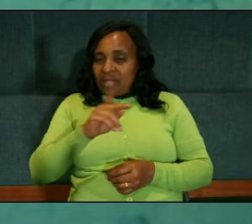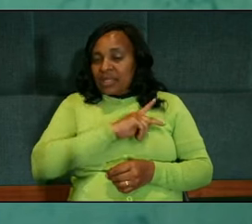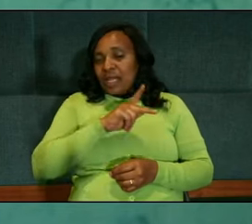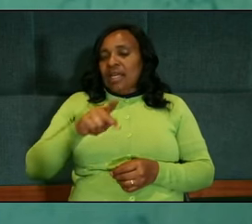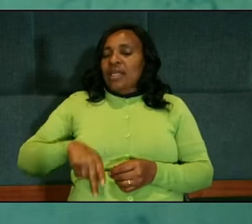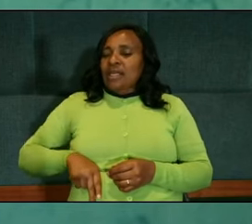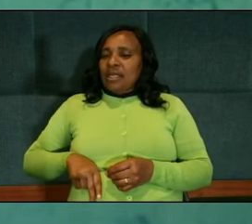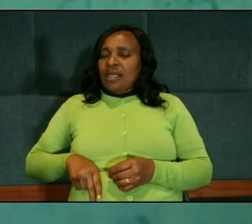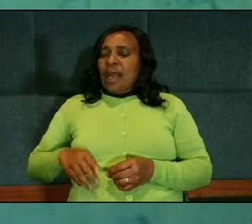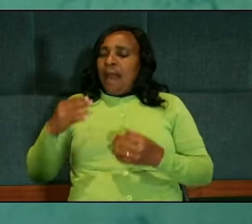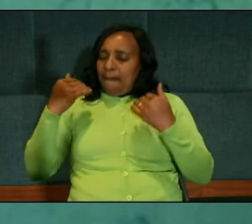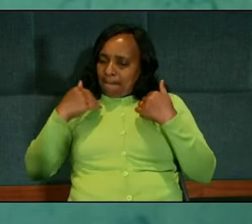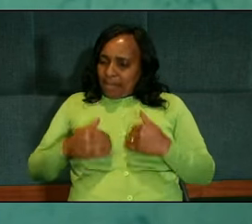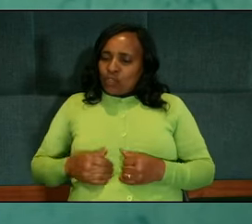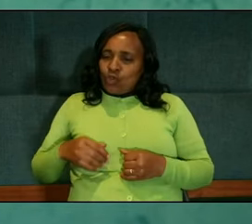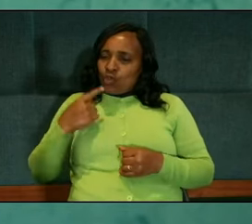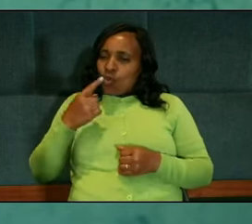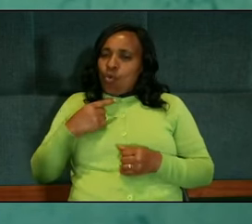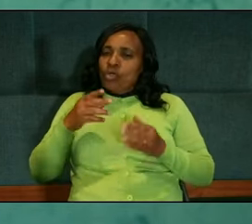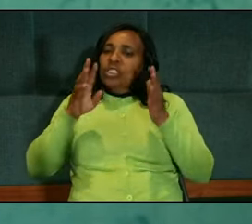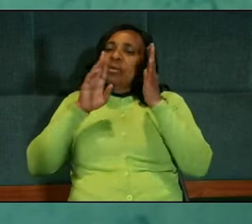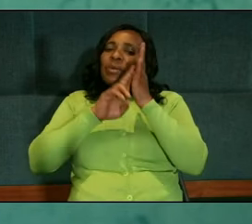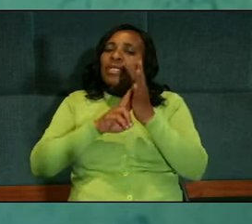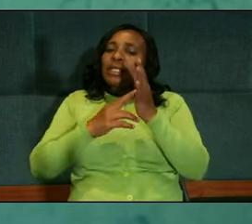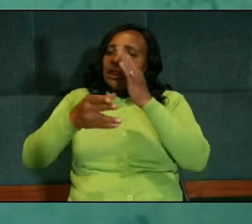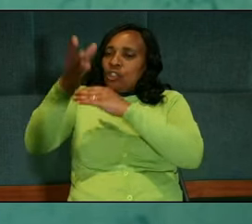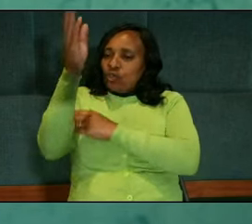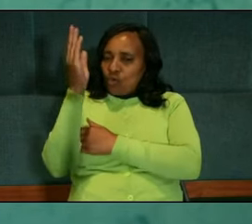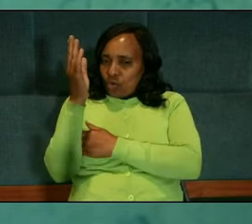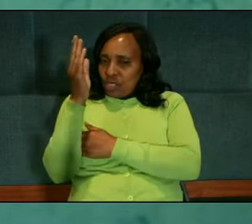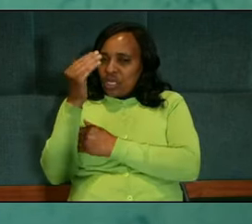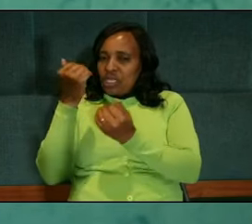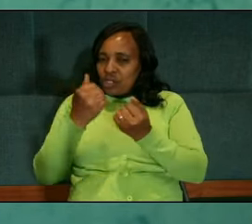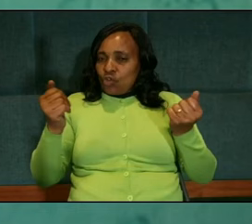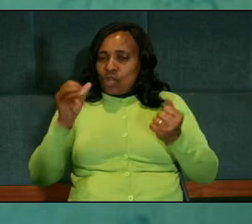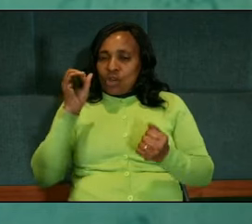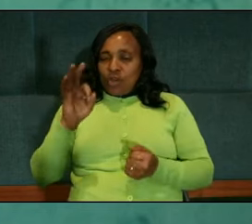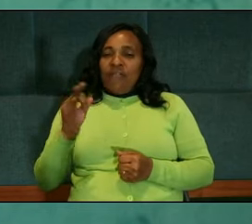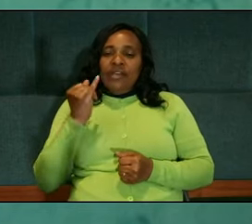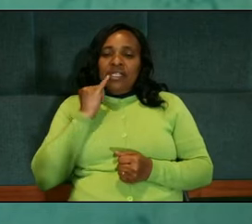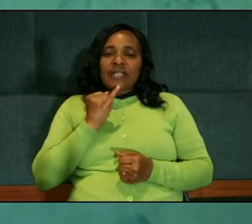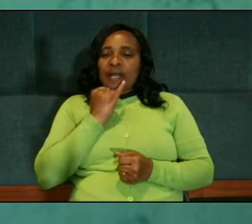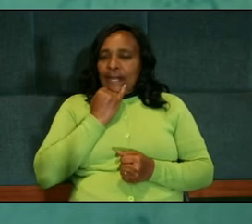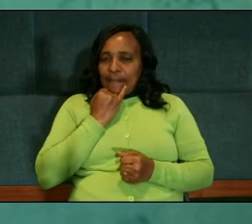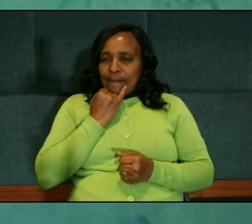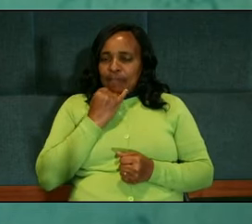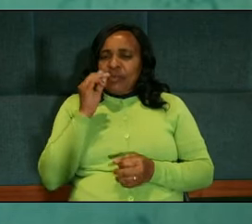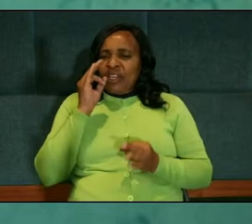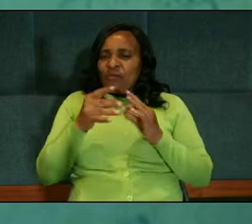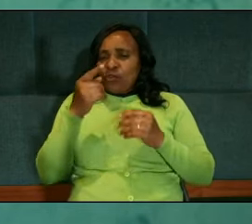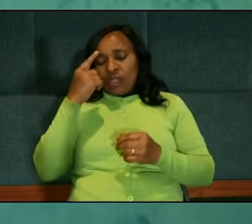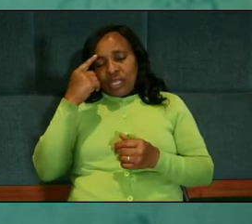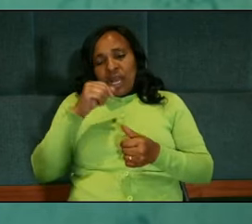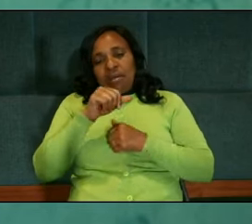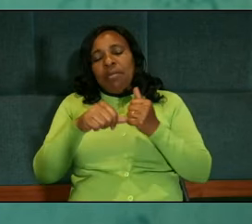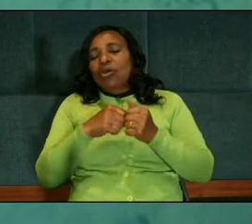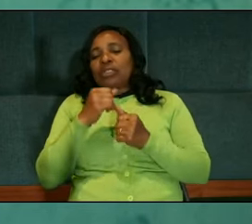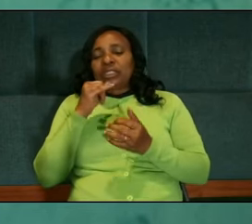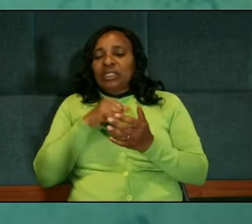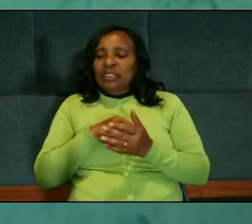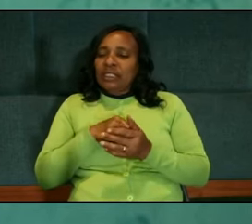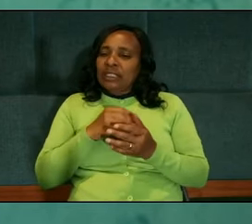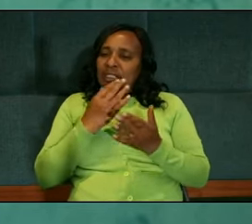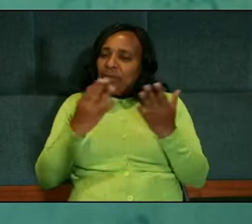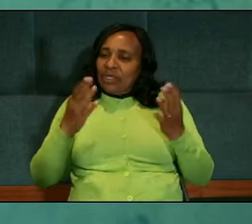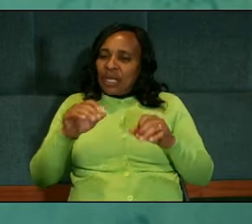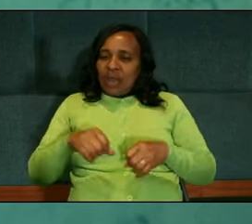He was the person placed as a representative of God to the children of Israel. And if you think about it, it's the same thing